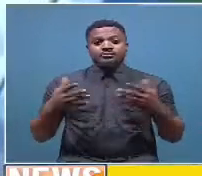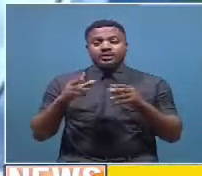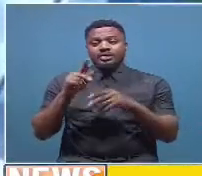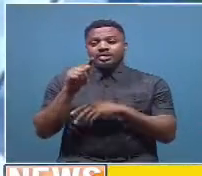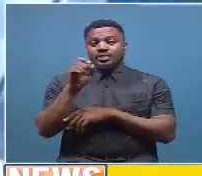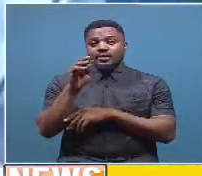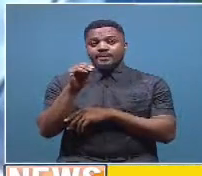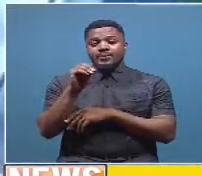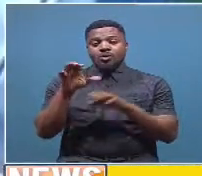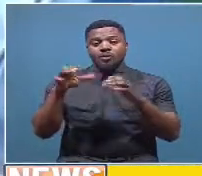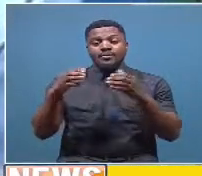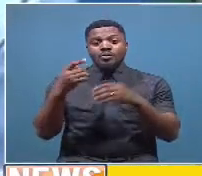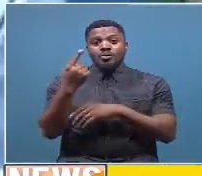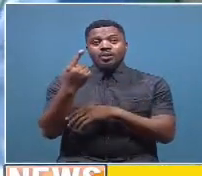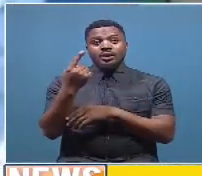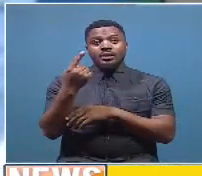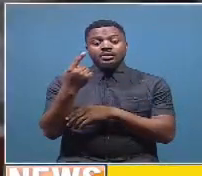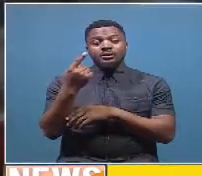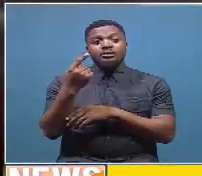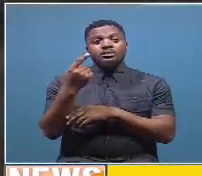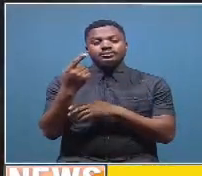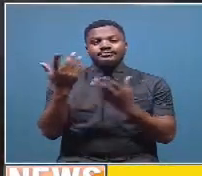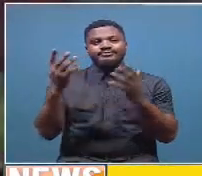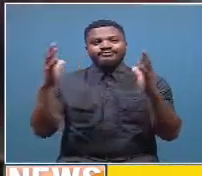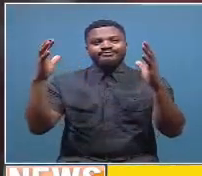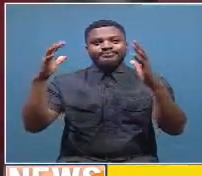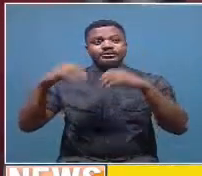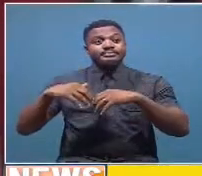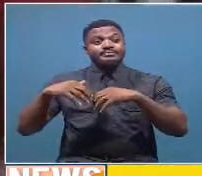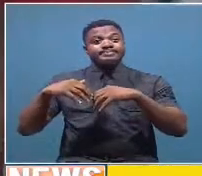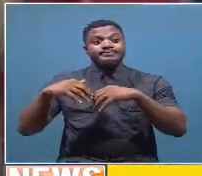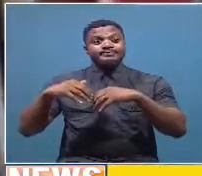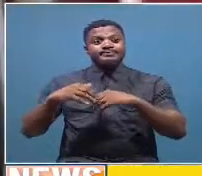Community One Market sewer lines collapse.